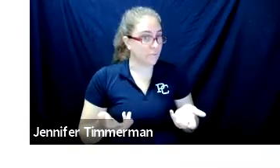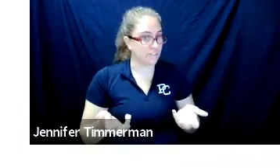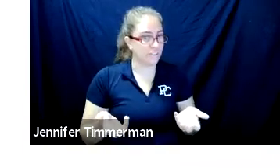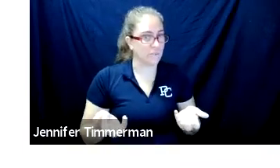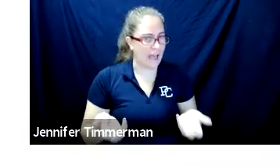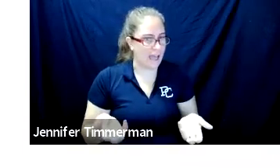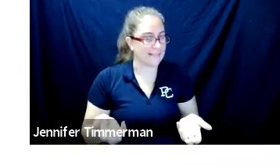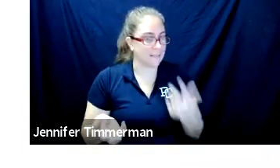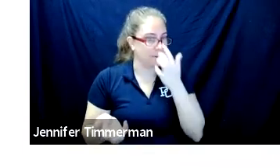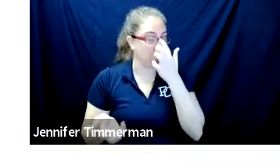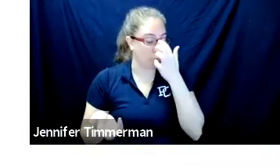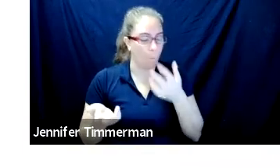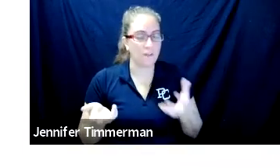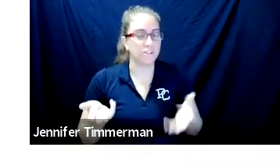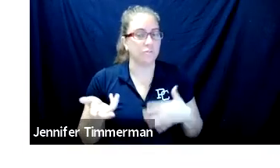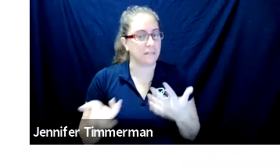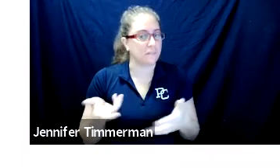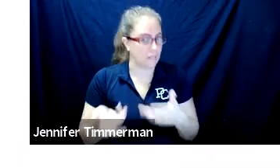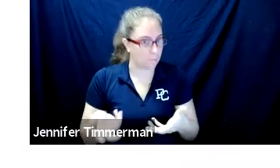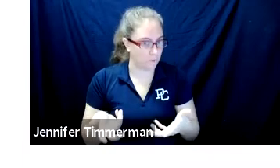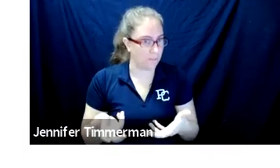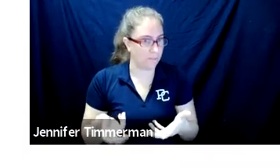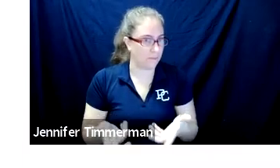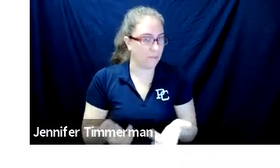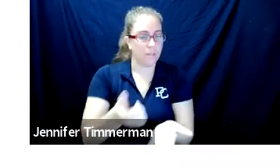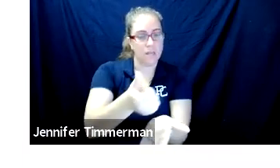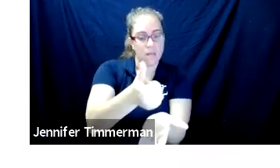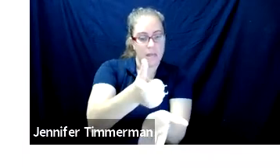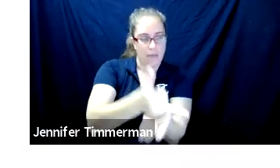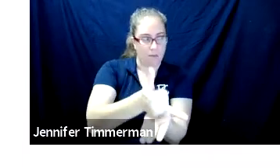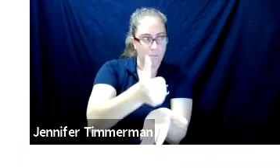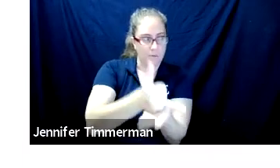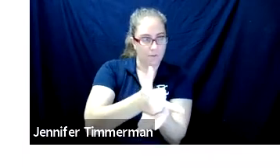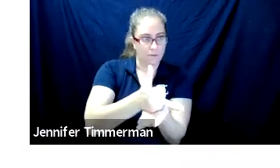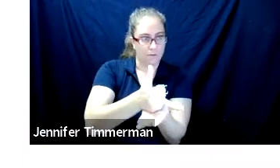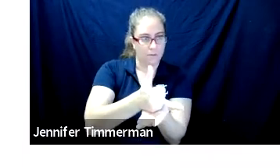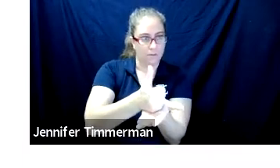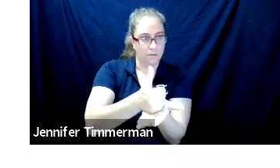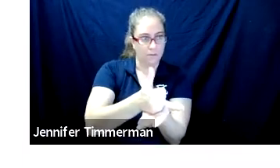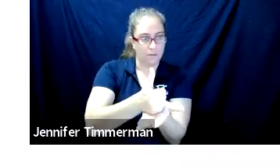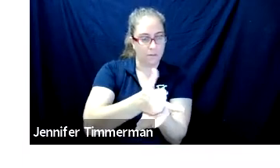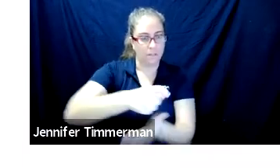This question is asking people, what do you need me to help you with? Help,